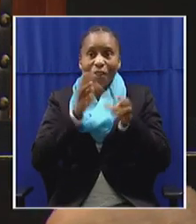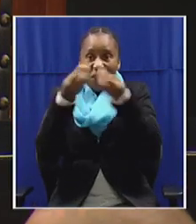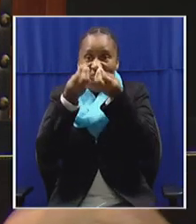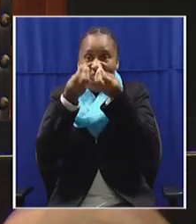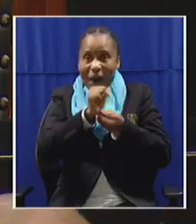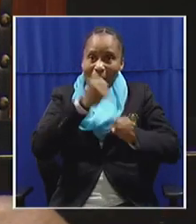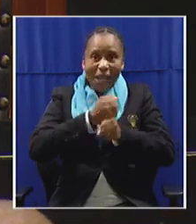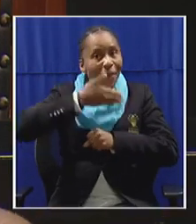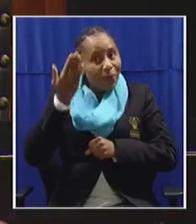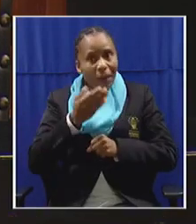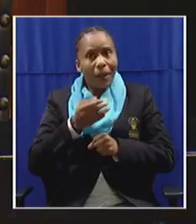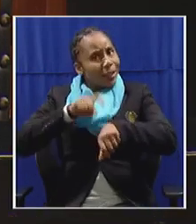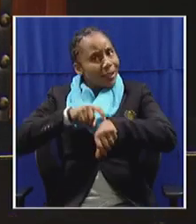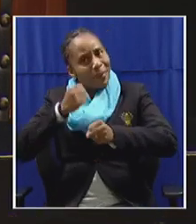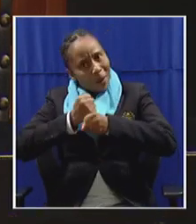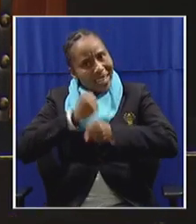when it's working.